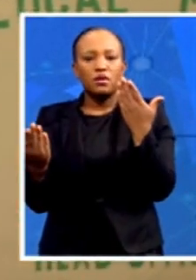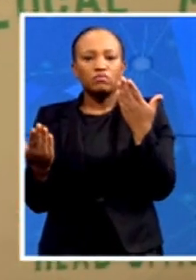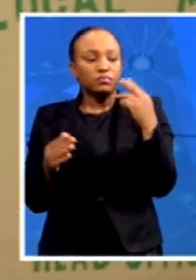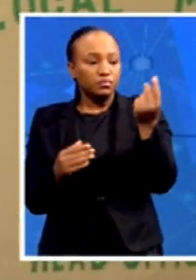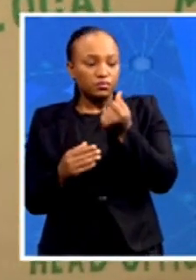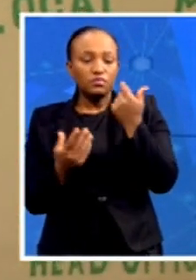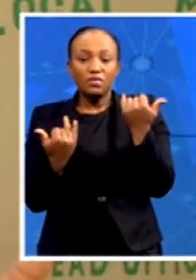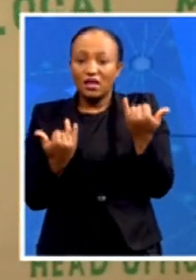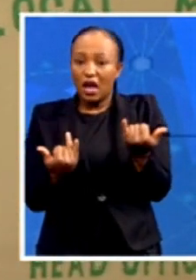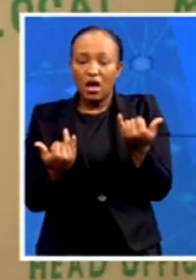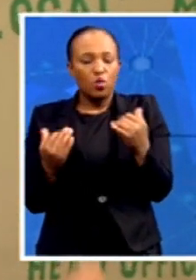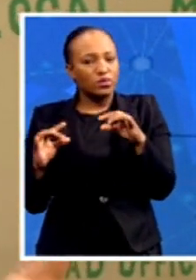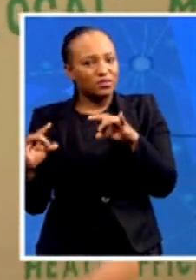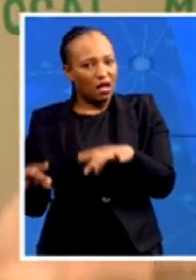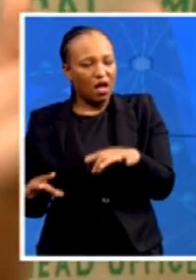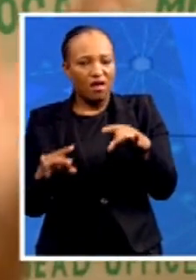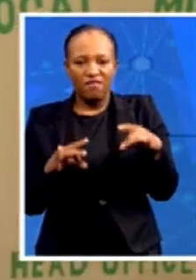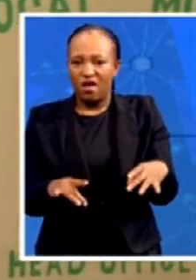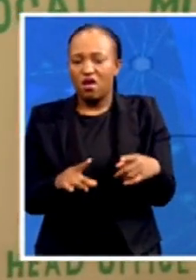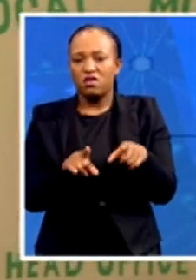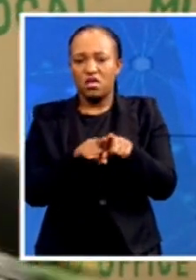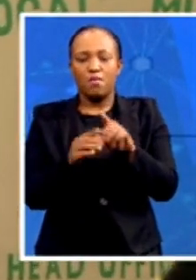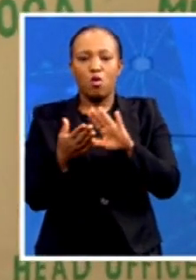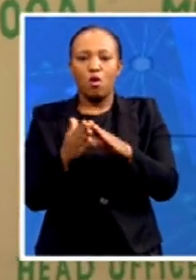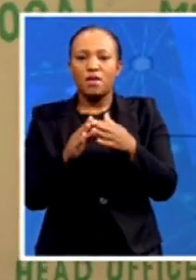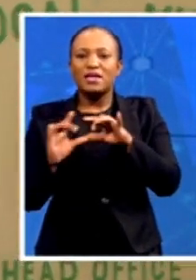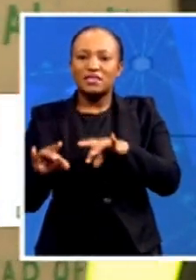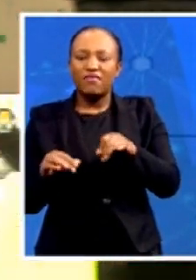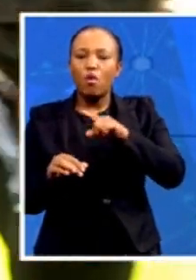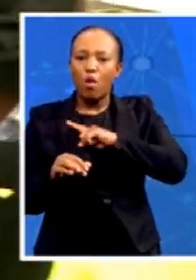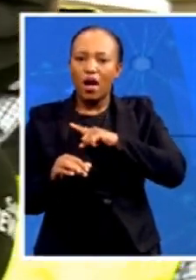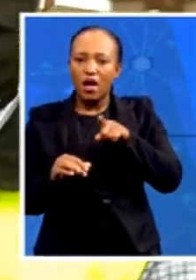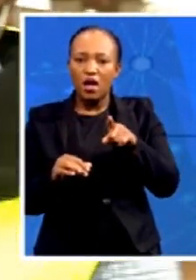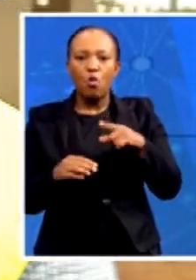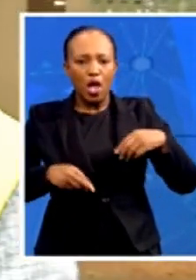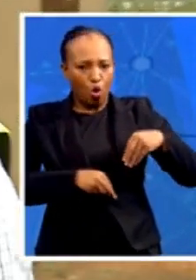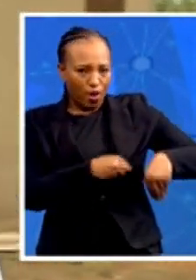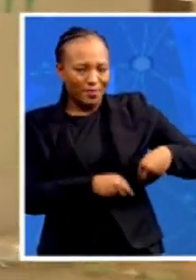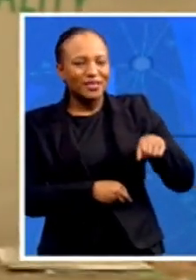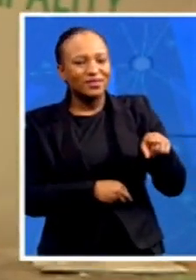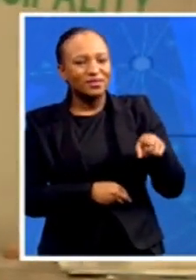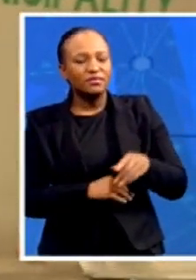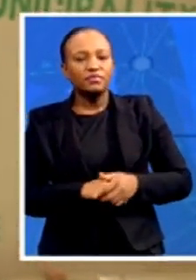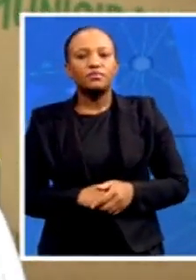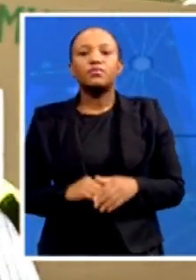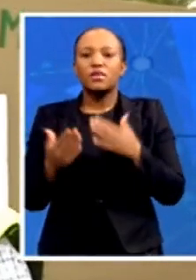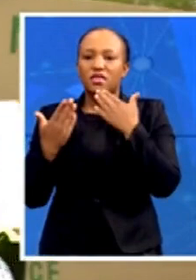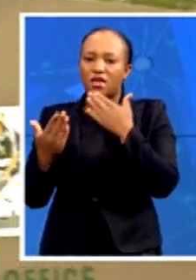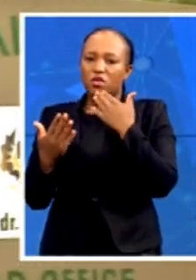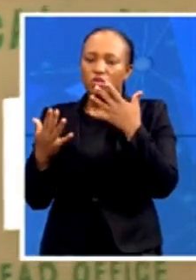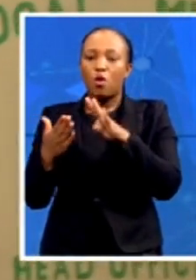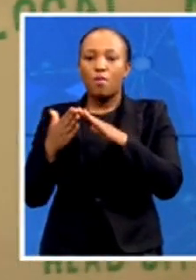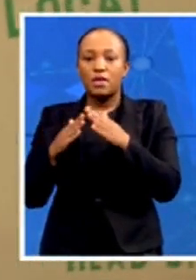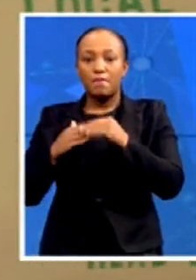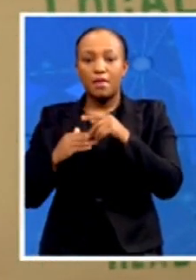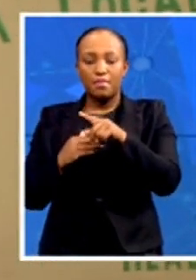is suffering through the expense of the elements of corruption. Thank you very much. That's one of the community leaders, George Tukwana, actually saying